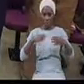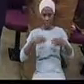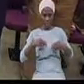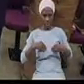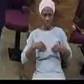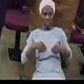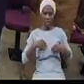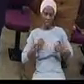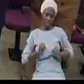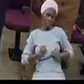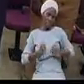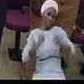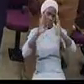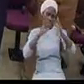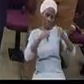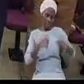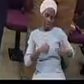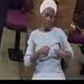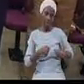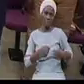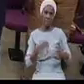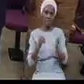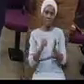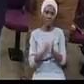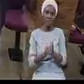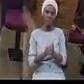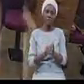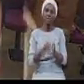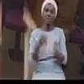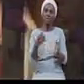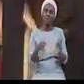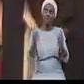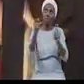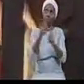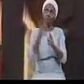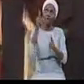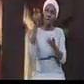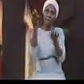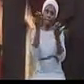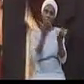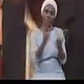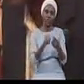heart to the word it brings to you today.